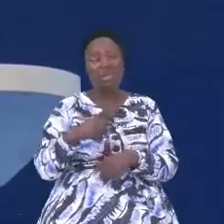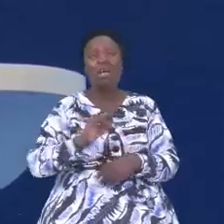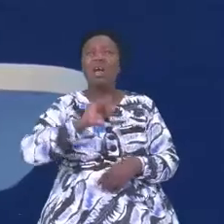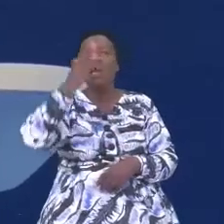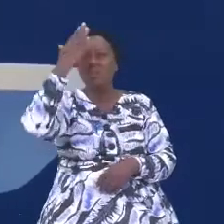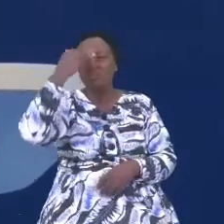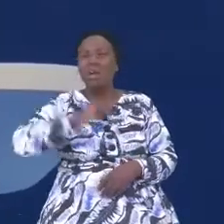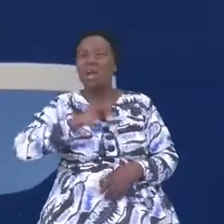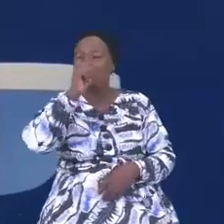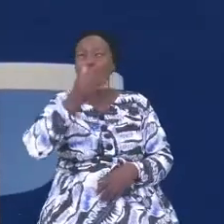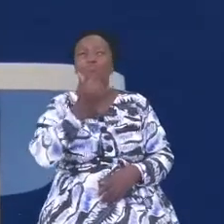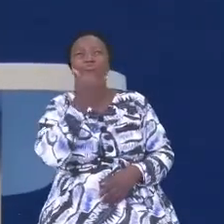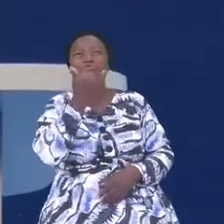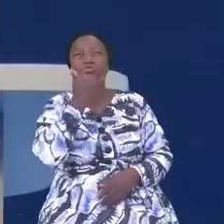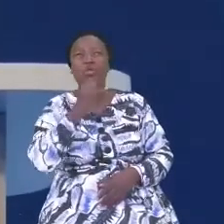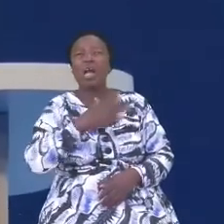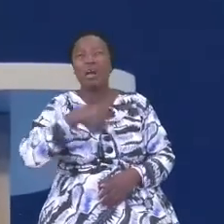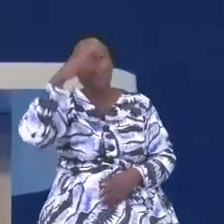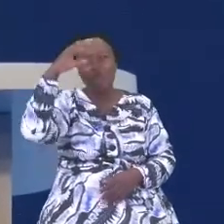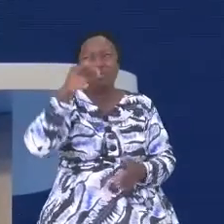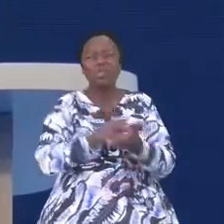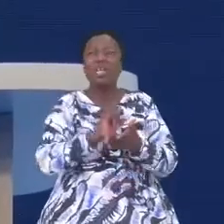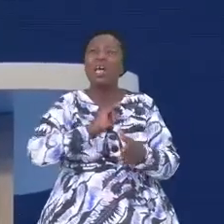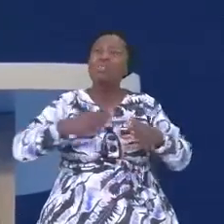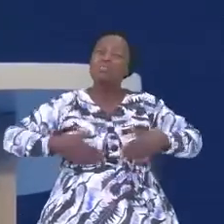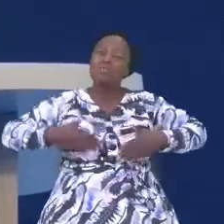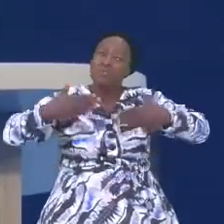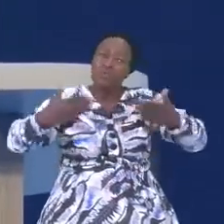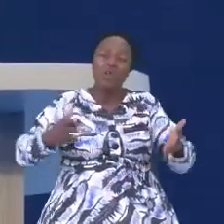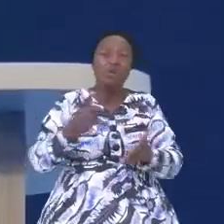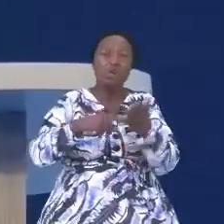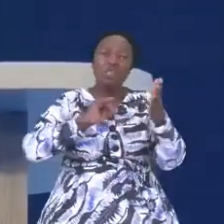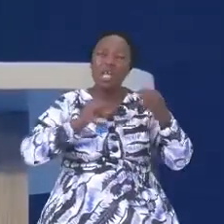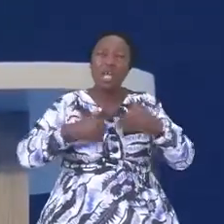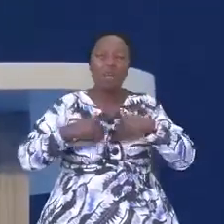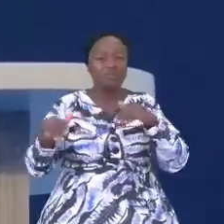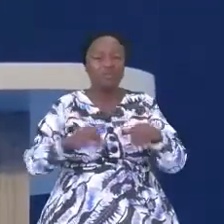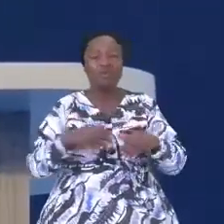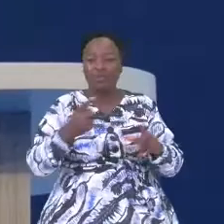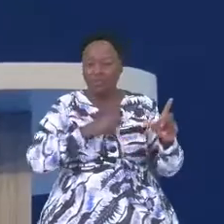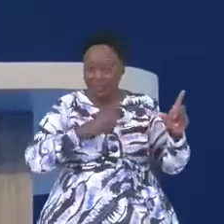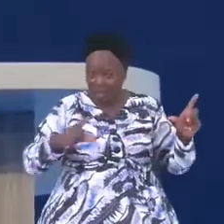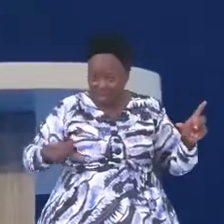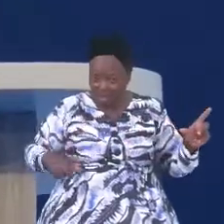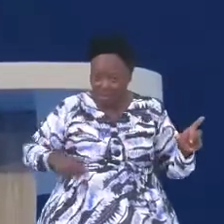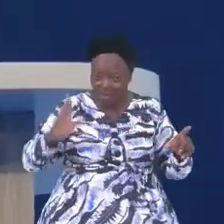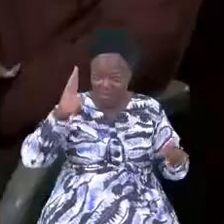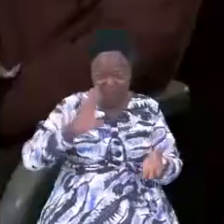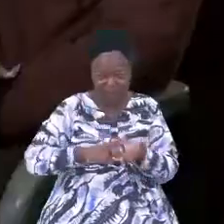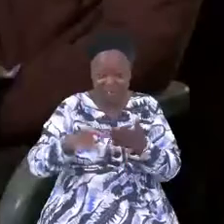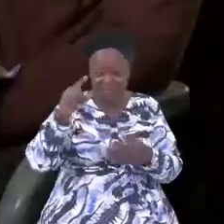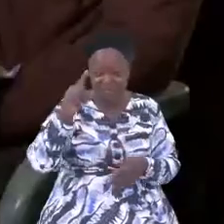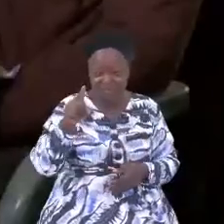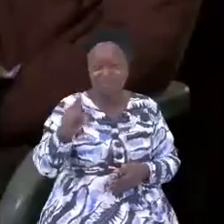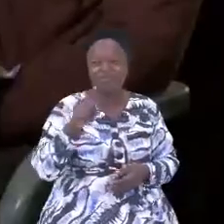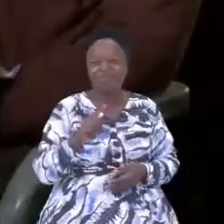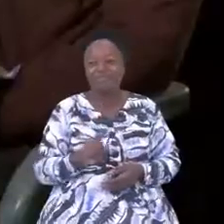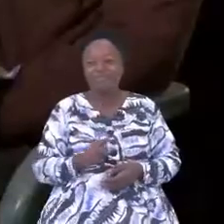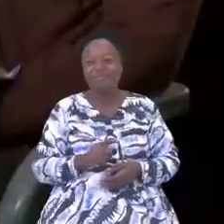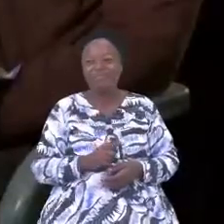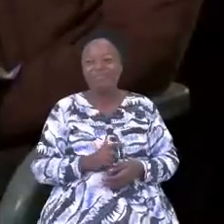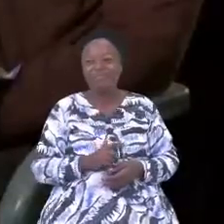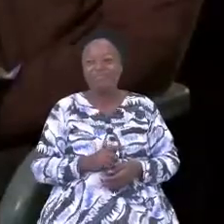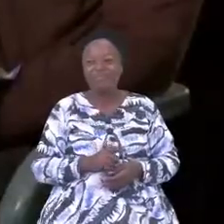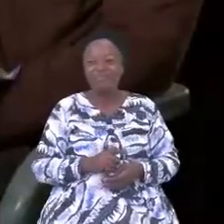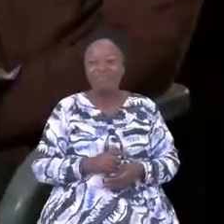and because of that, I confess what I've done," the Lord will forgive you. Amen.